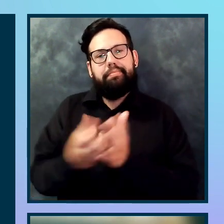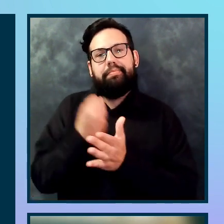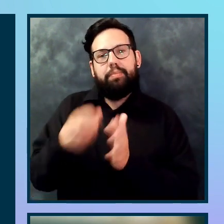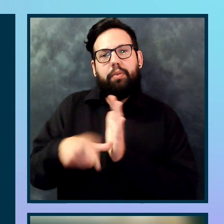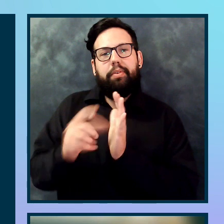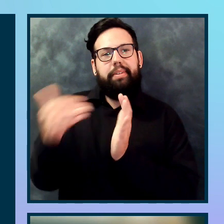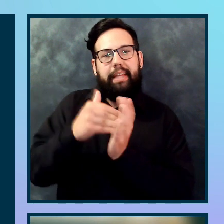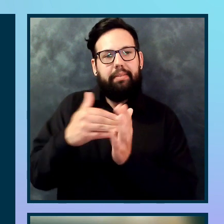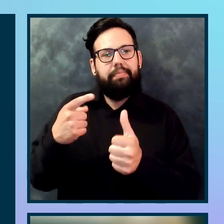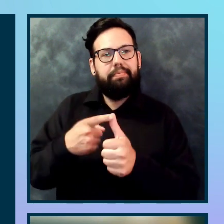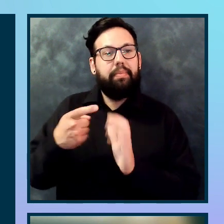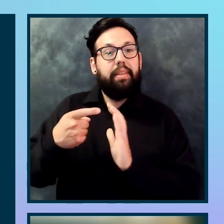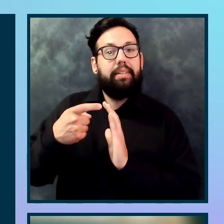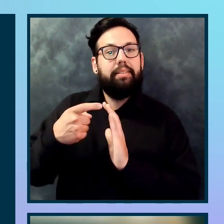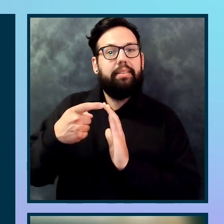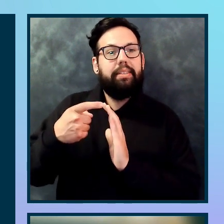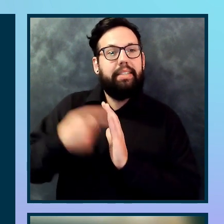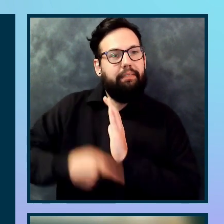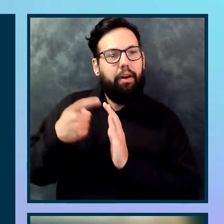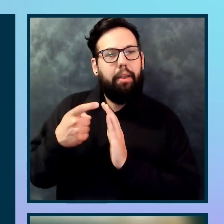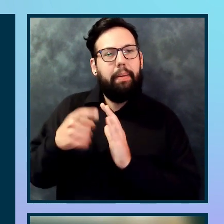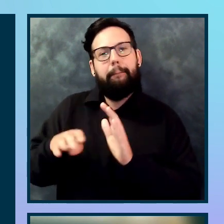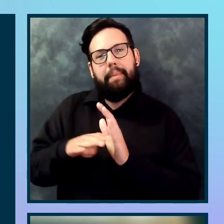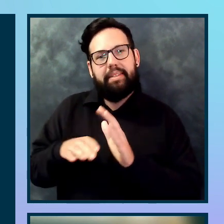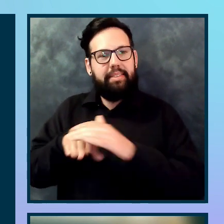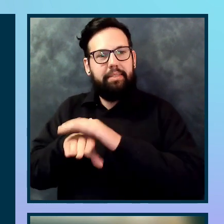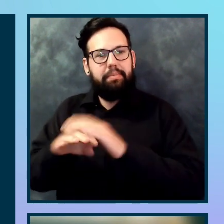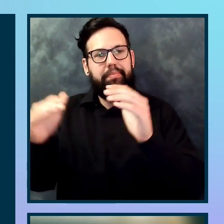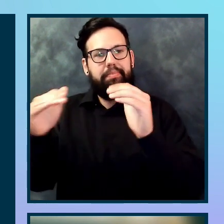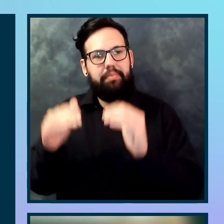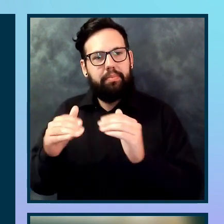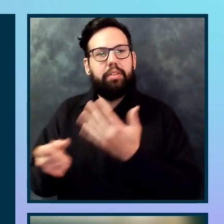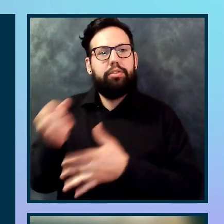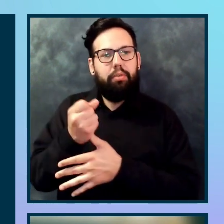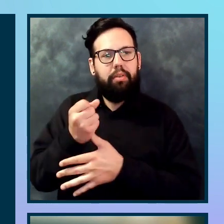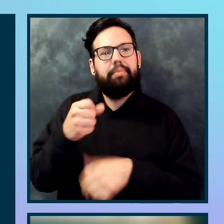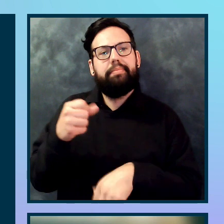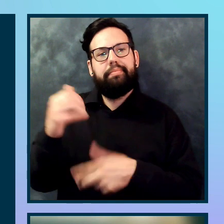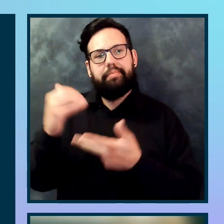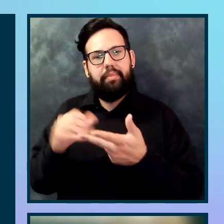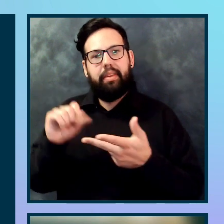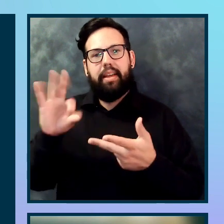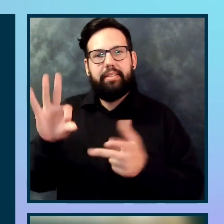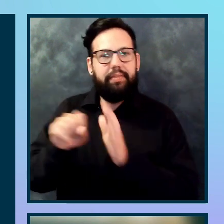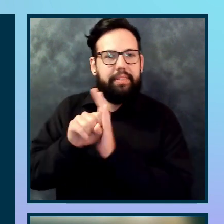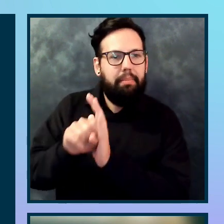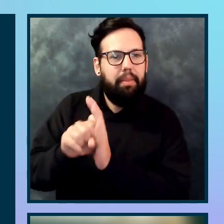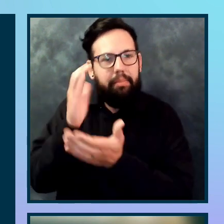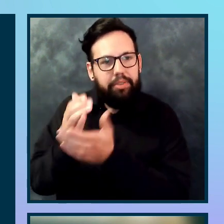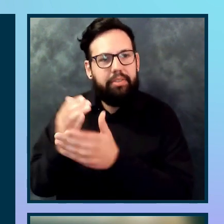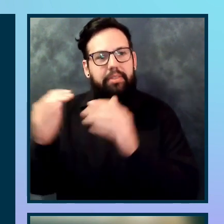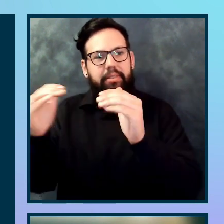basic accessibility, accessibility sort priority, SF symbol images, text-based image